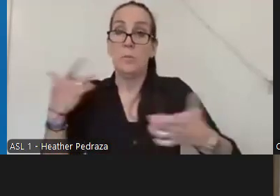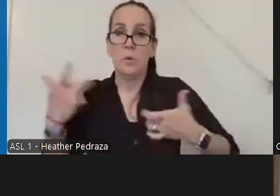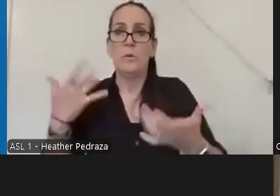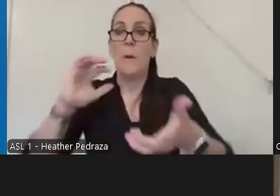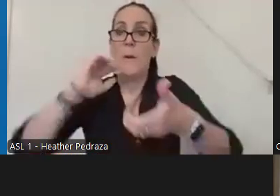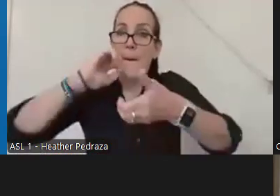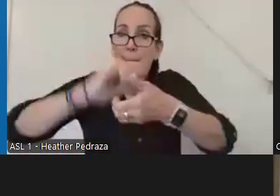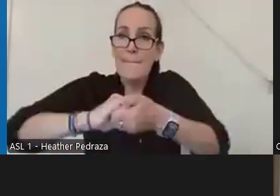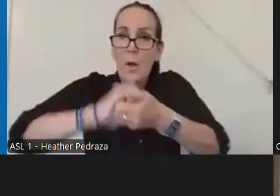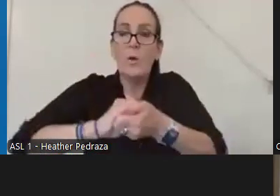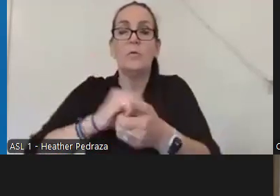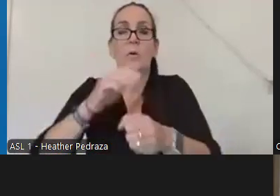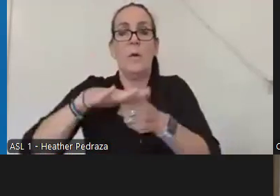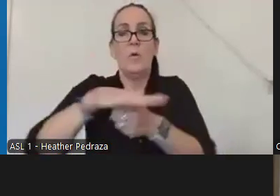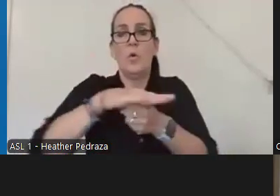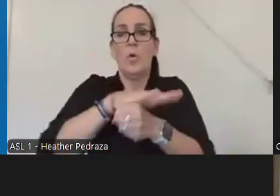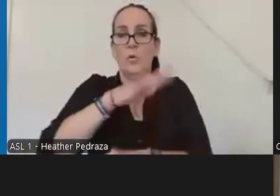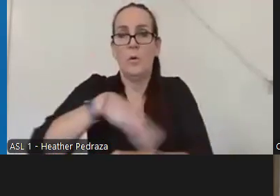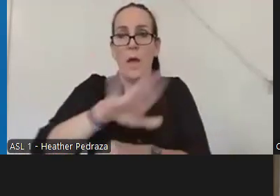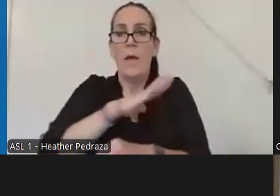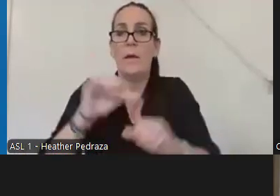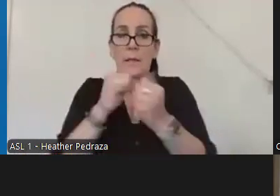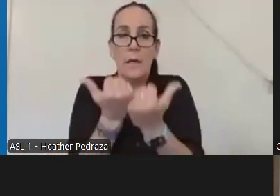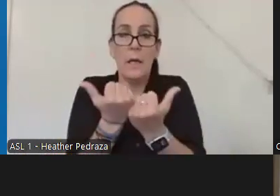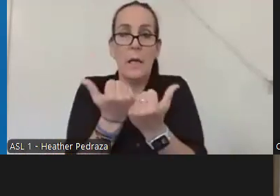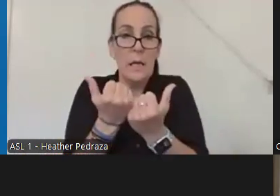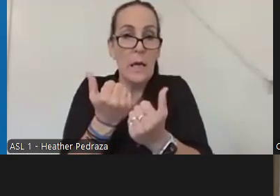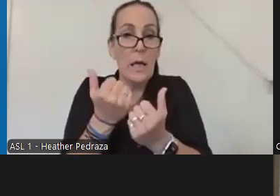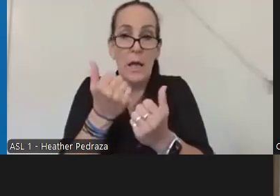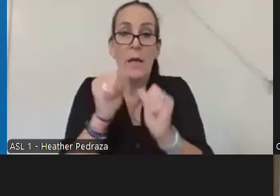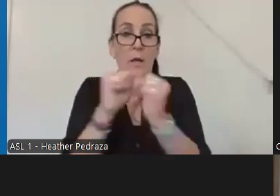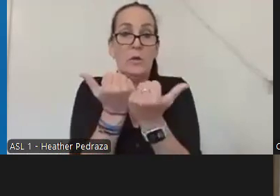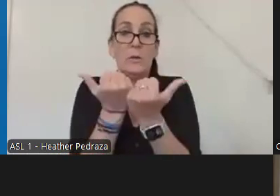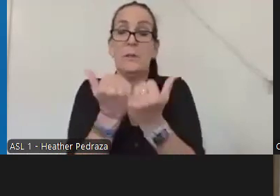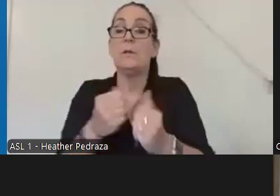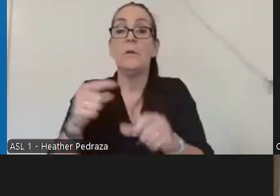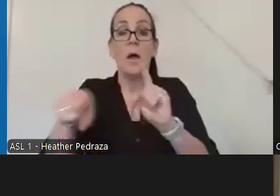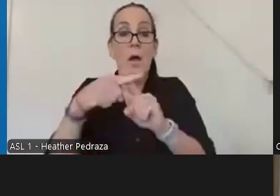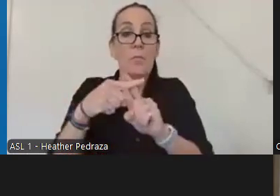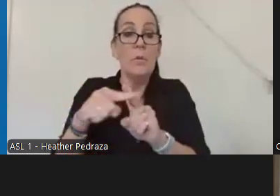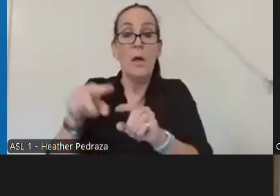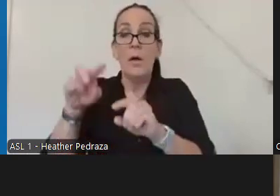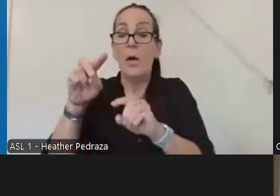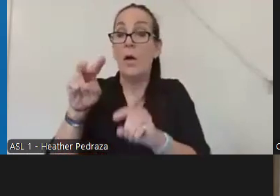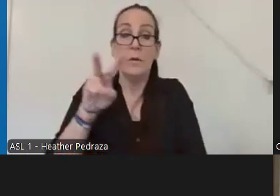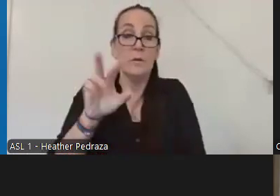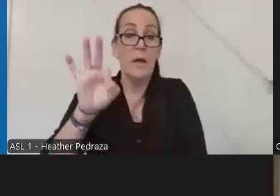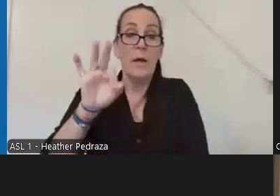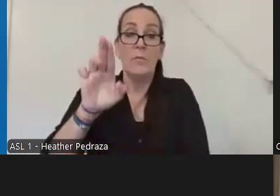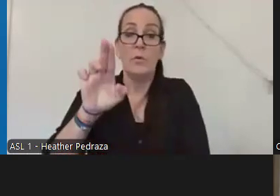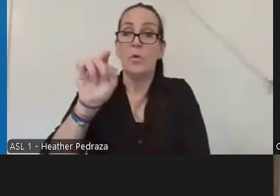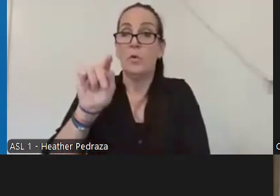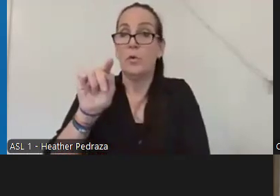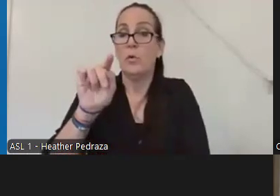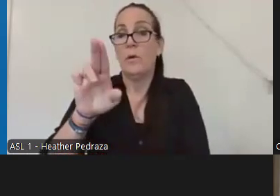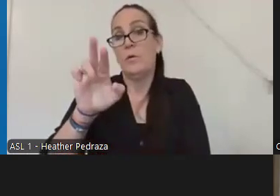of our local area agencies on aging, as well as Futuro Health, with the support of some of the MPA